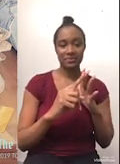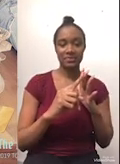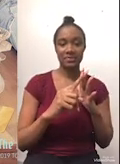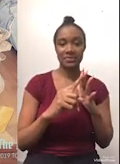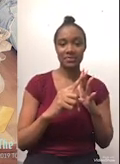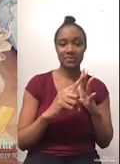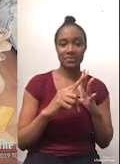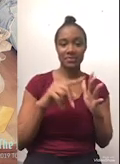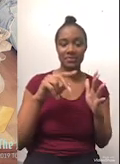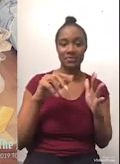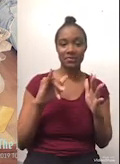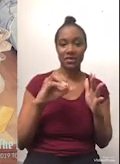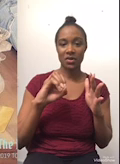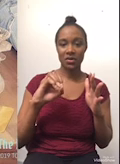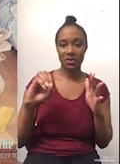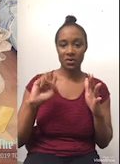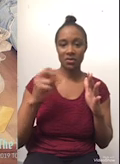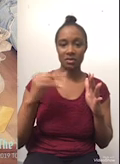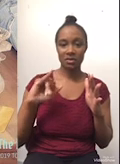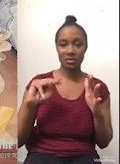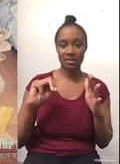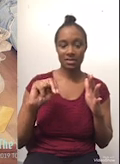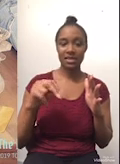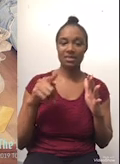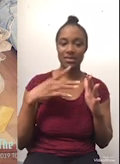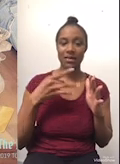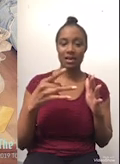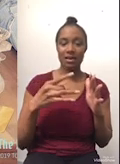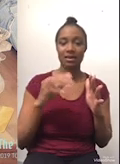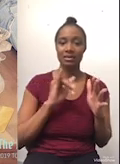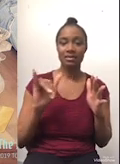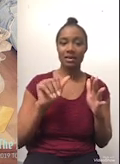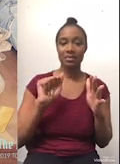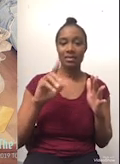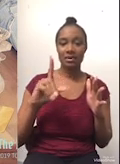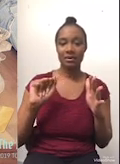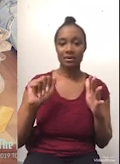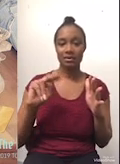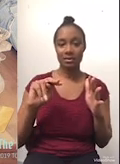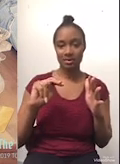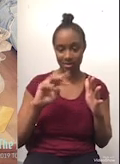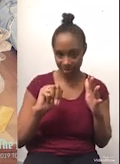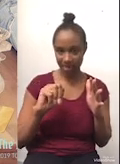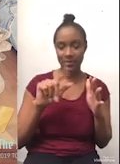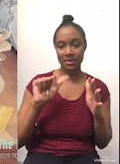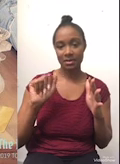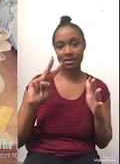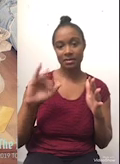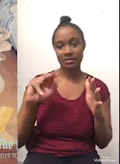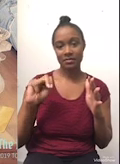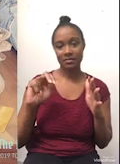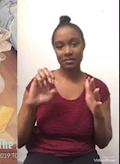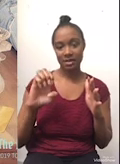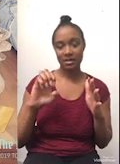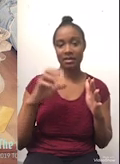Kogiel, Injongshin's Do You Like It? And I like Adam Levine's Lost Stars. Wei, the